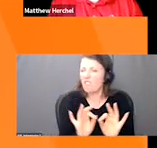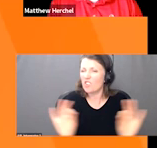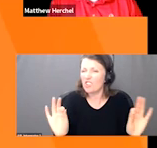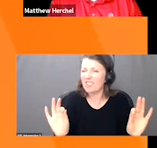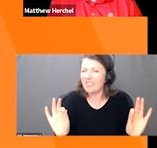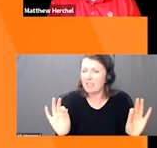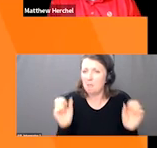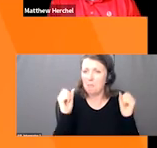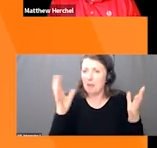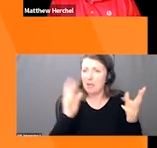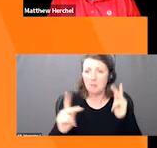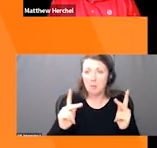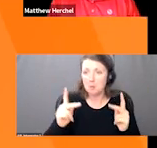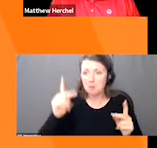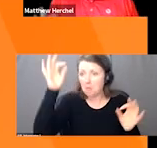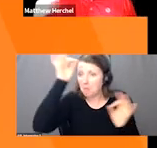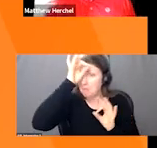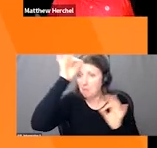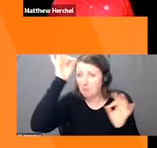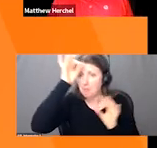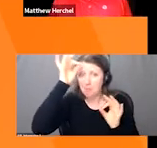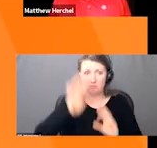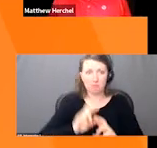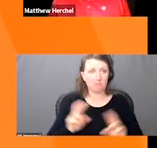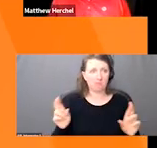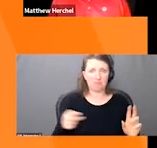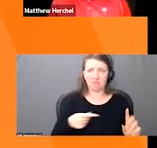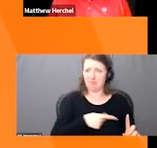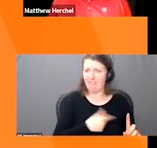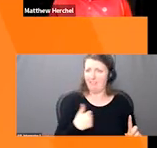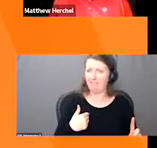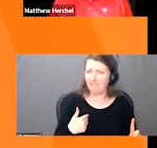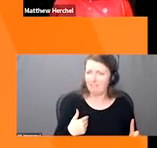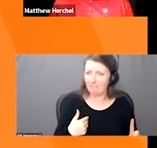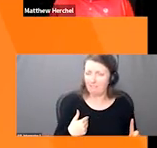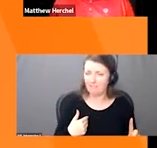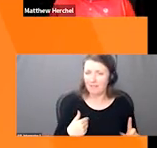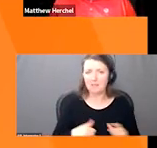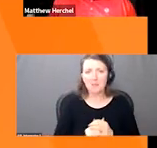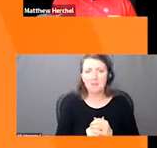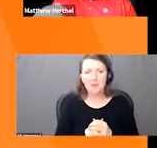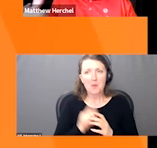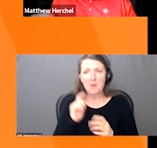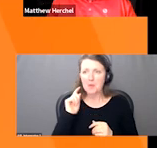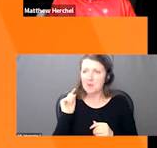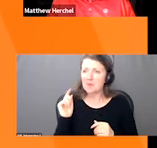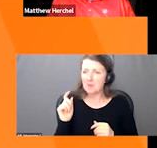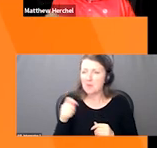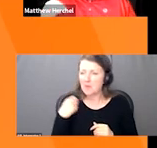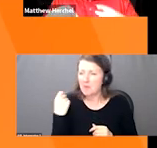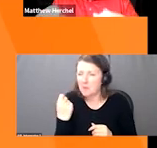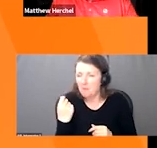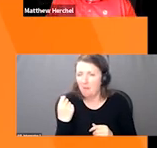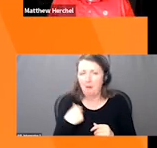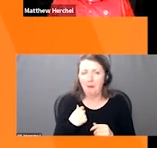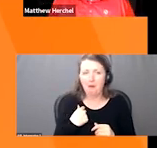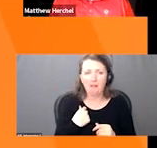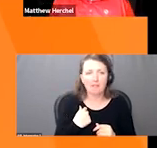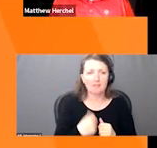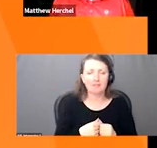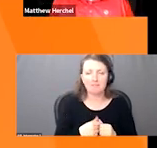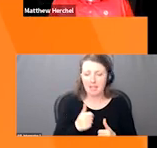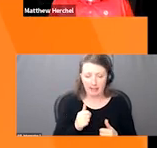do. And it's a cool little icebreaker as well, considering you're like, oh, here, let me show you something cool. It's like click, click,